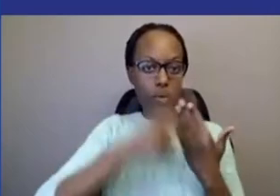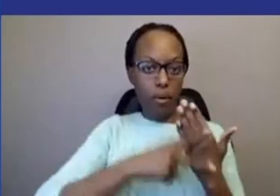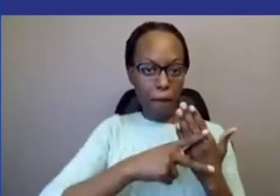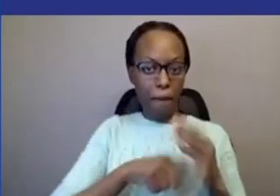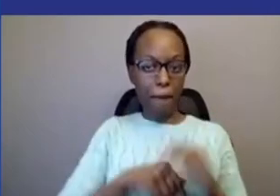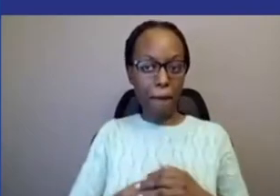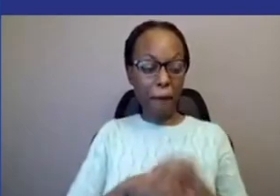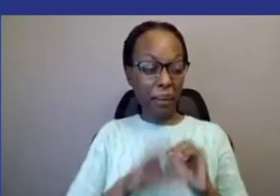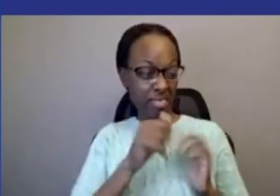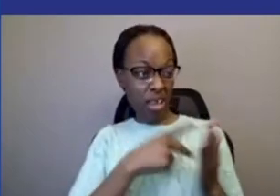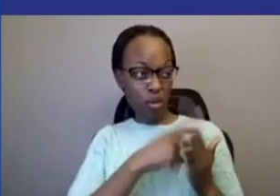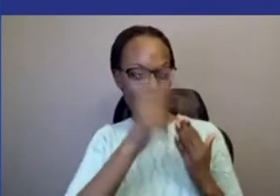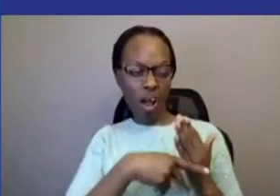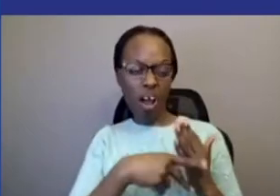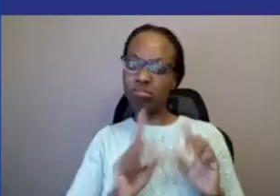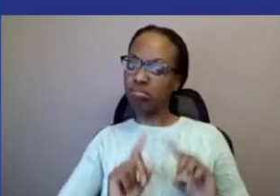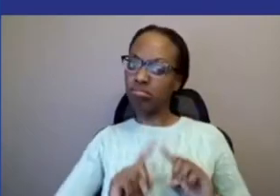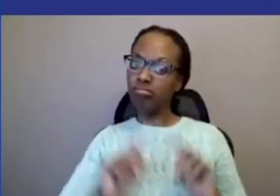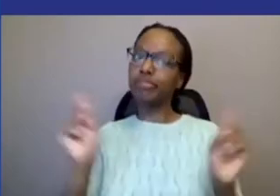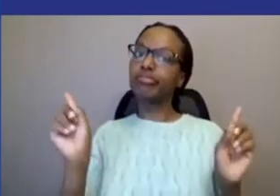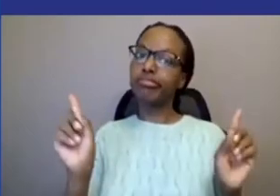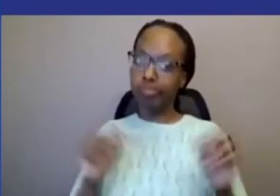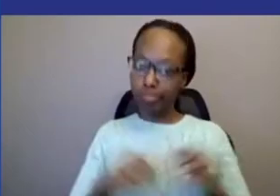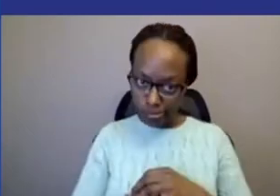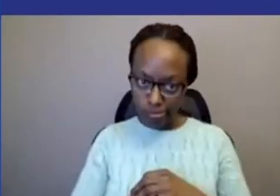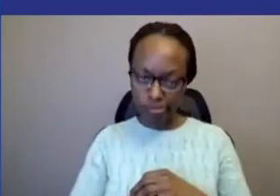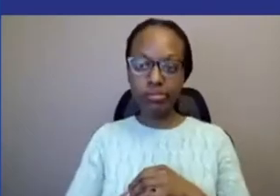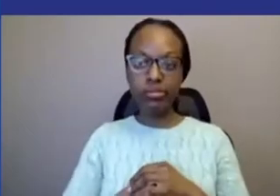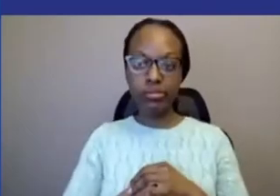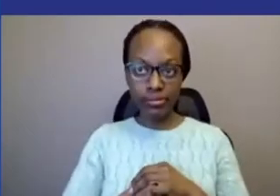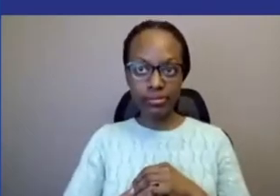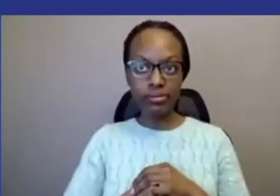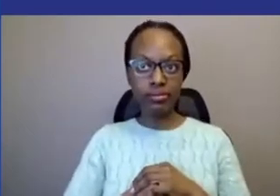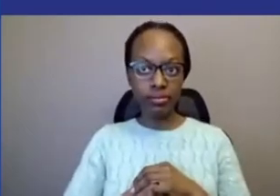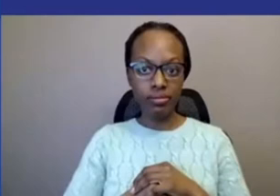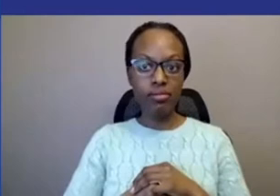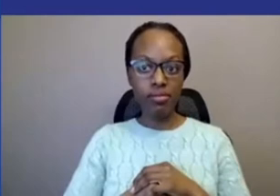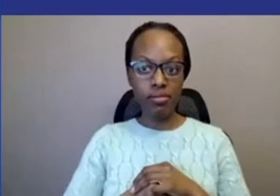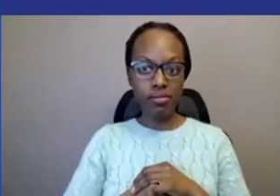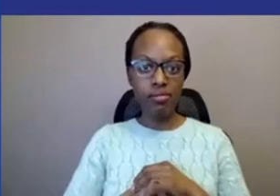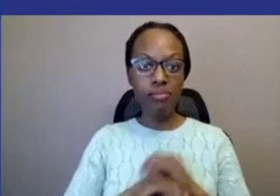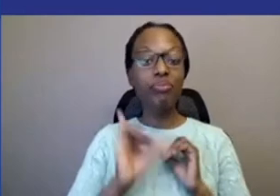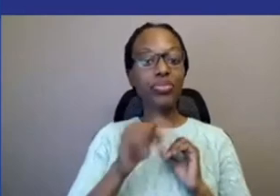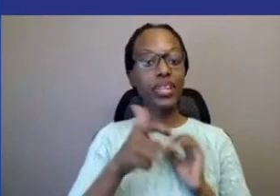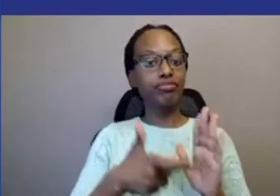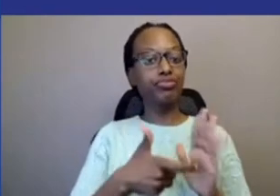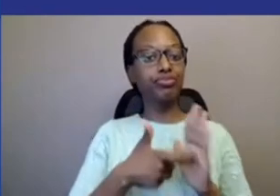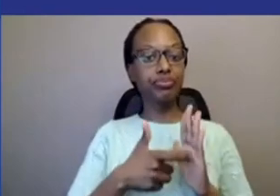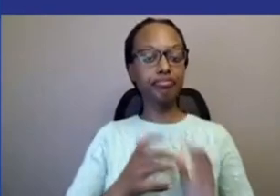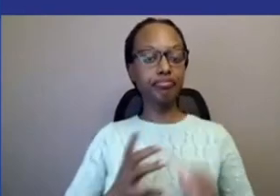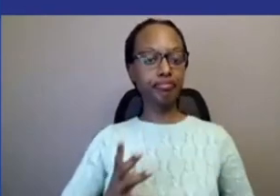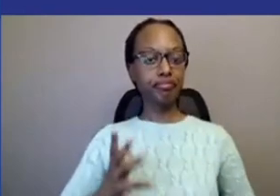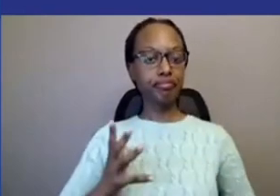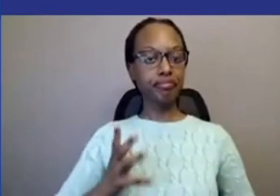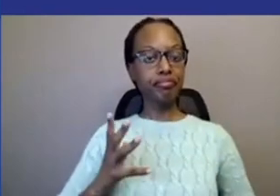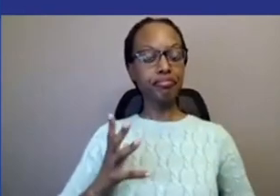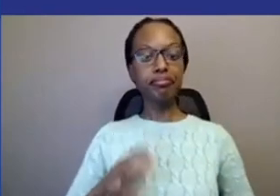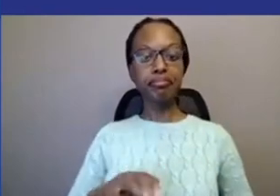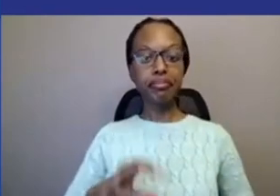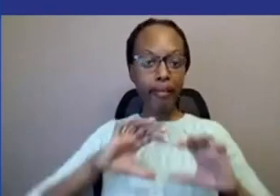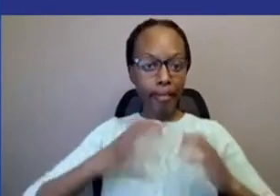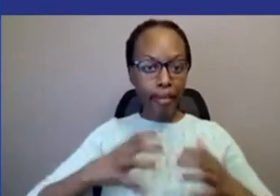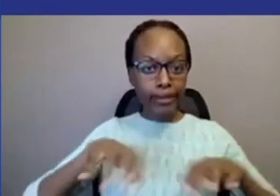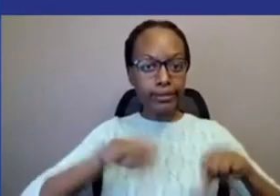that was a little different, and that required a lot of class and a lot of preparation,